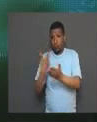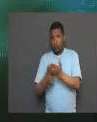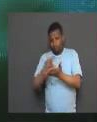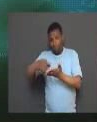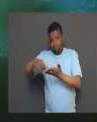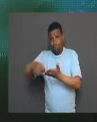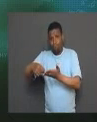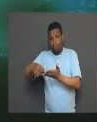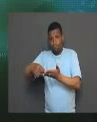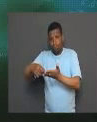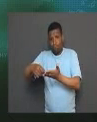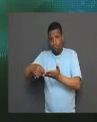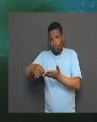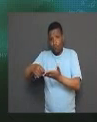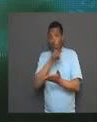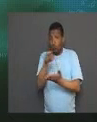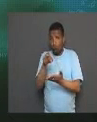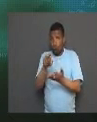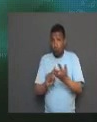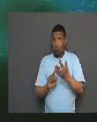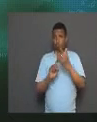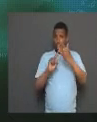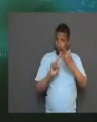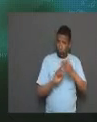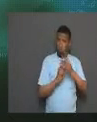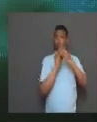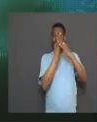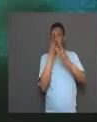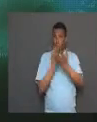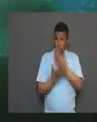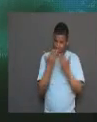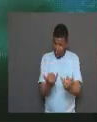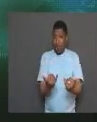findings. You can begin your discussions